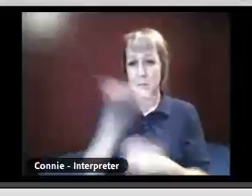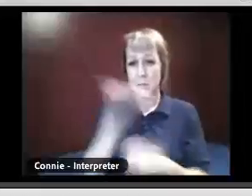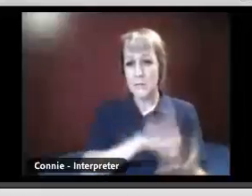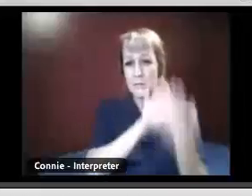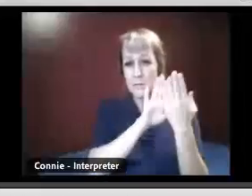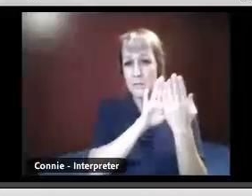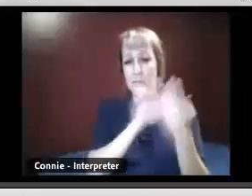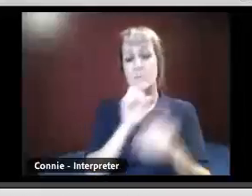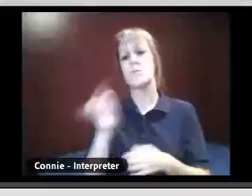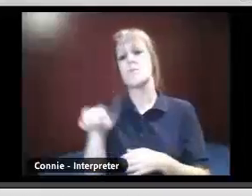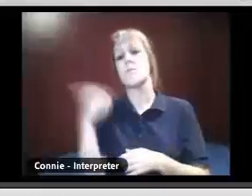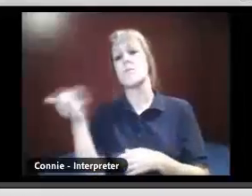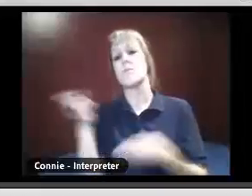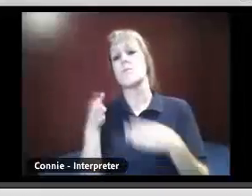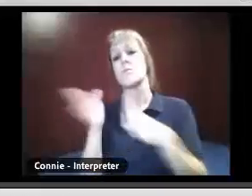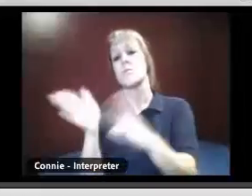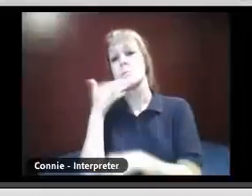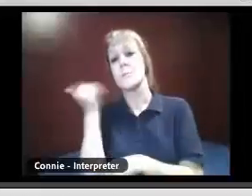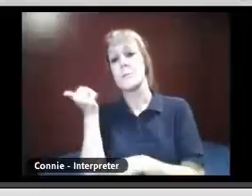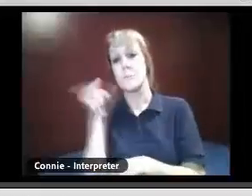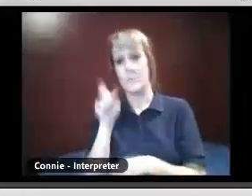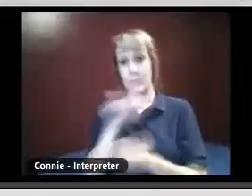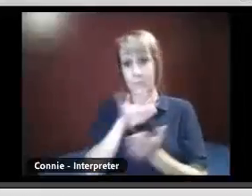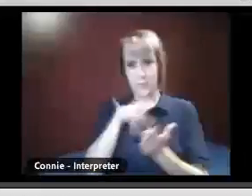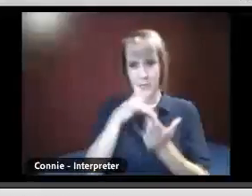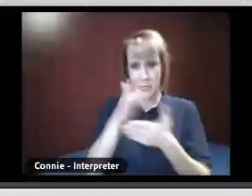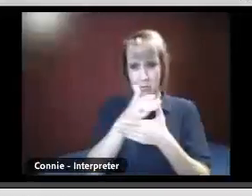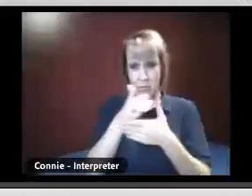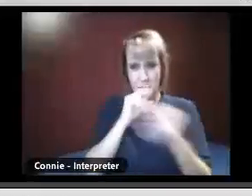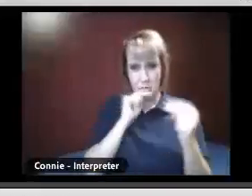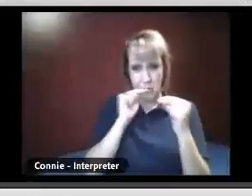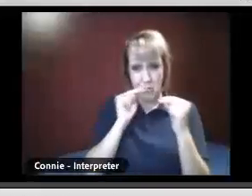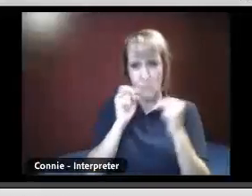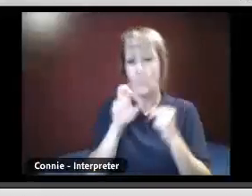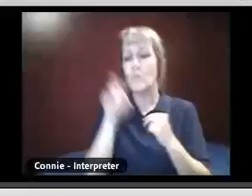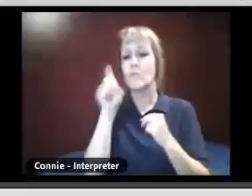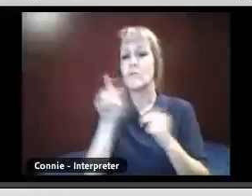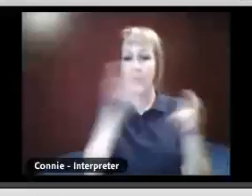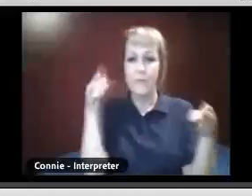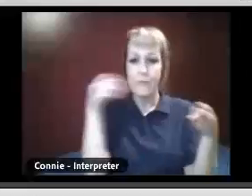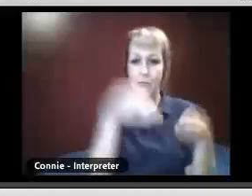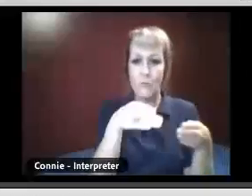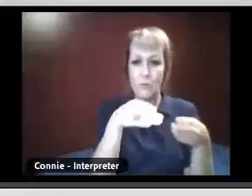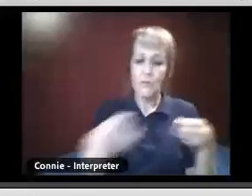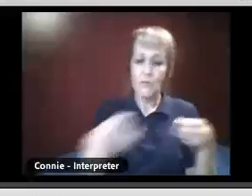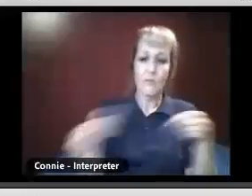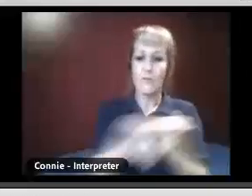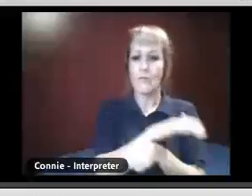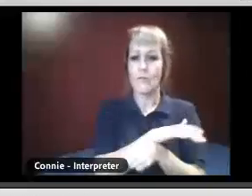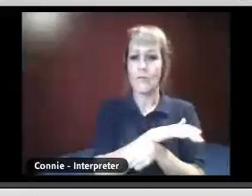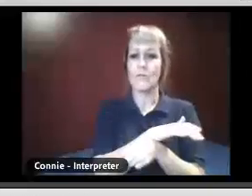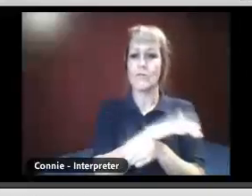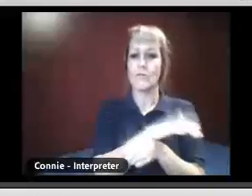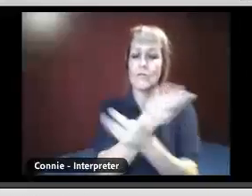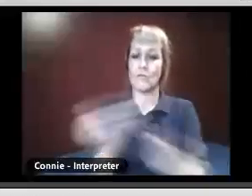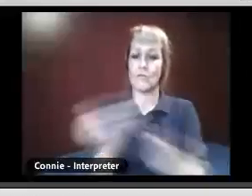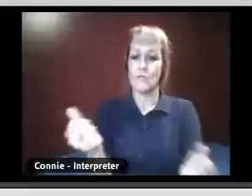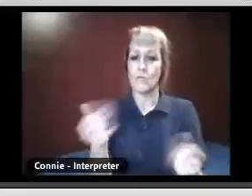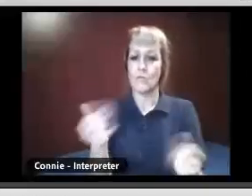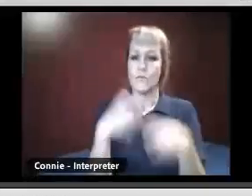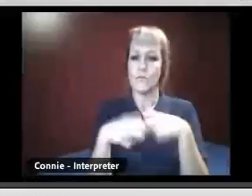still another way? Do we need to be in the middle ground? Or do we really need to focus on total, a complete resolution of what the problem